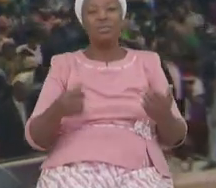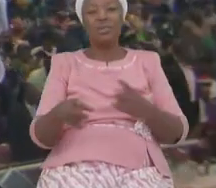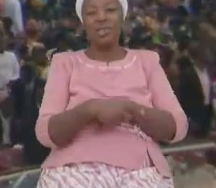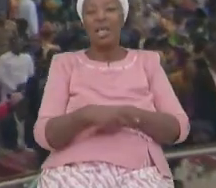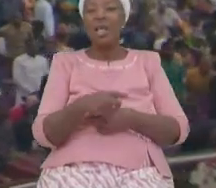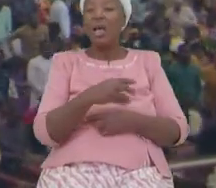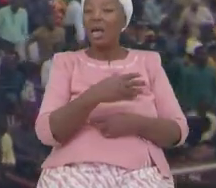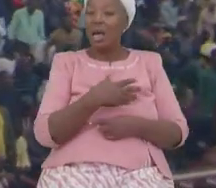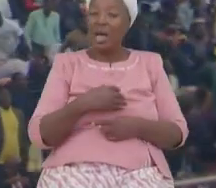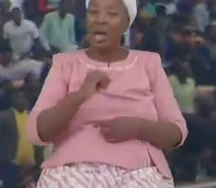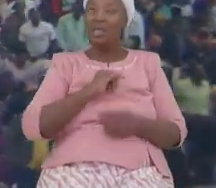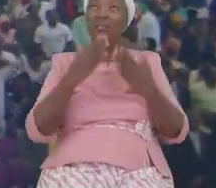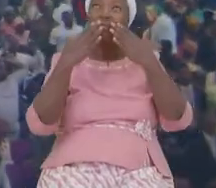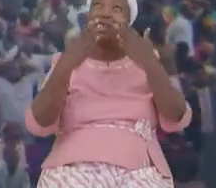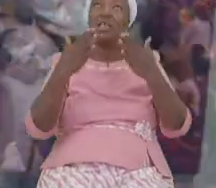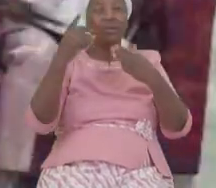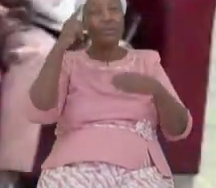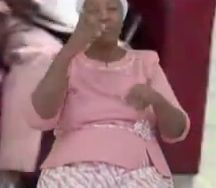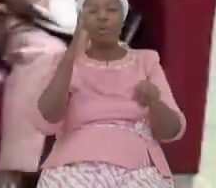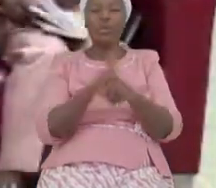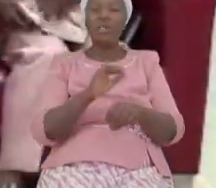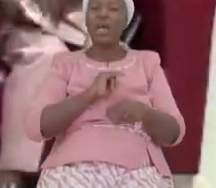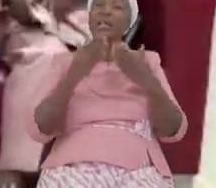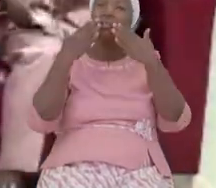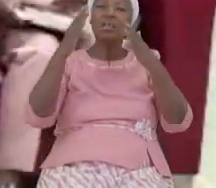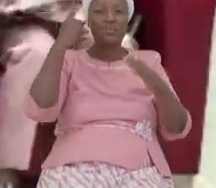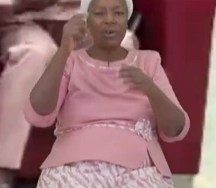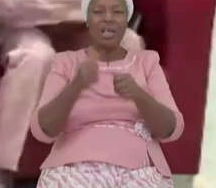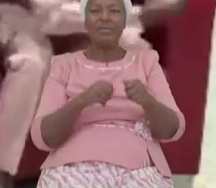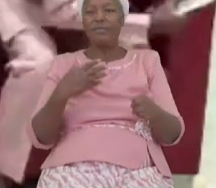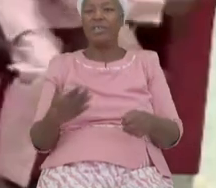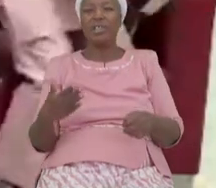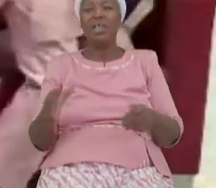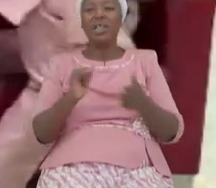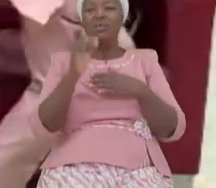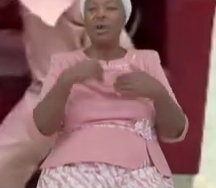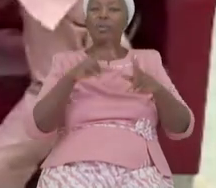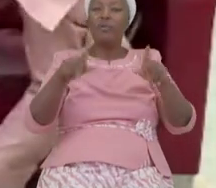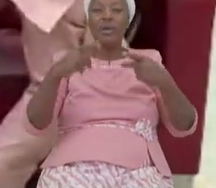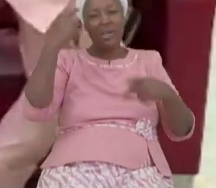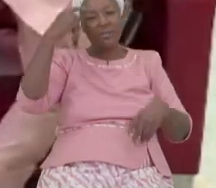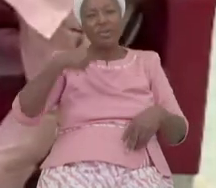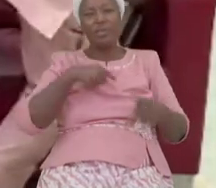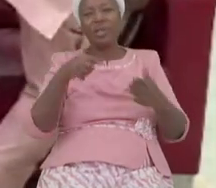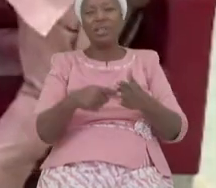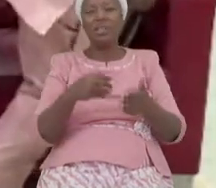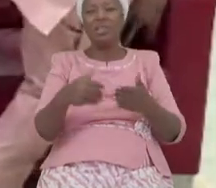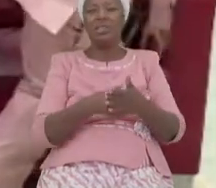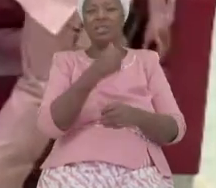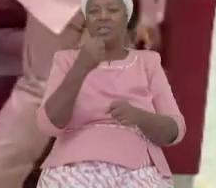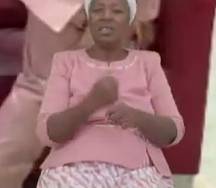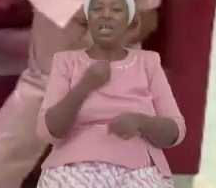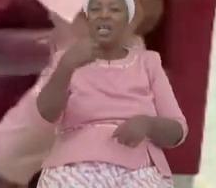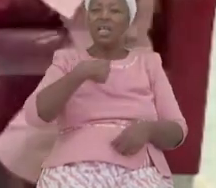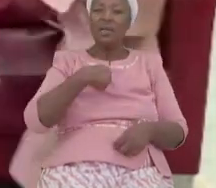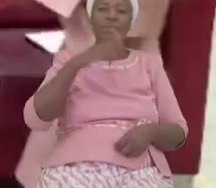today. I thank you for your promises. I thank you for everything you have provided for me this year. I